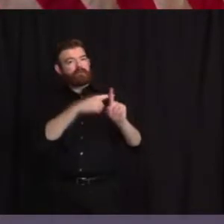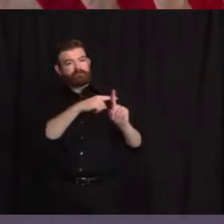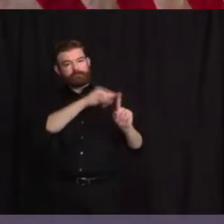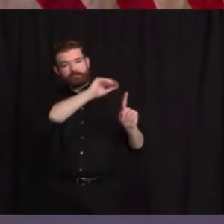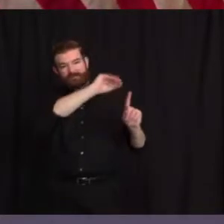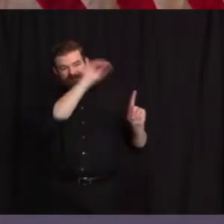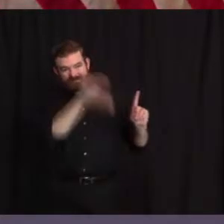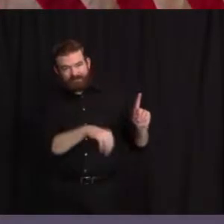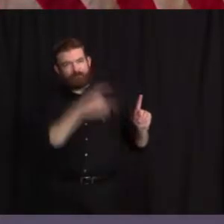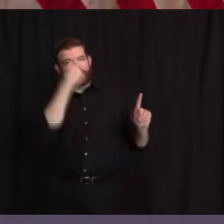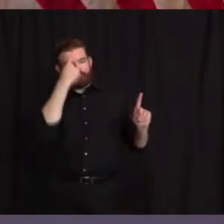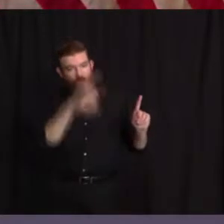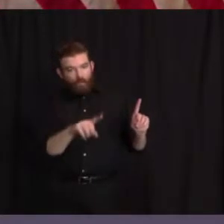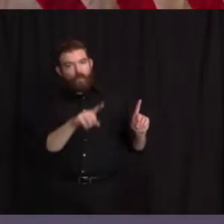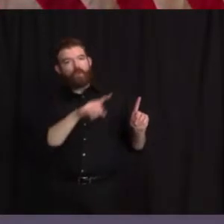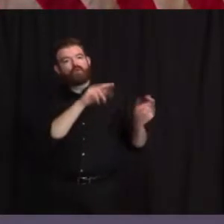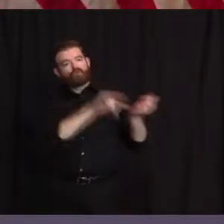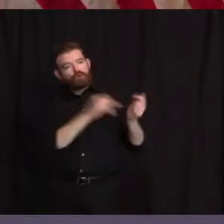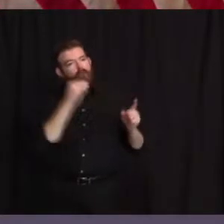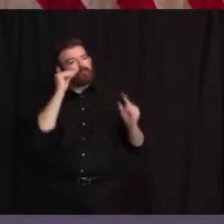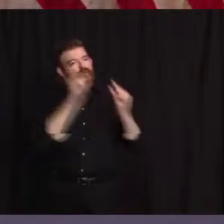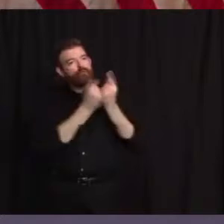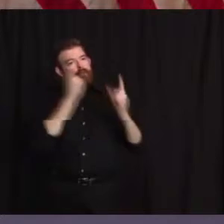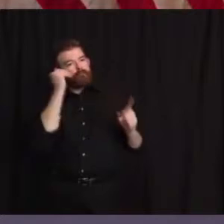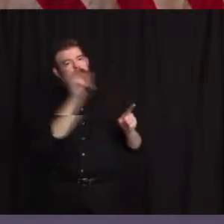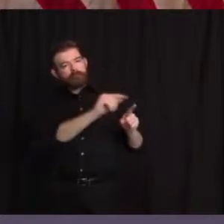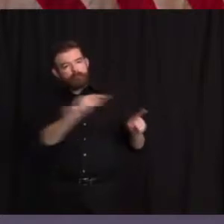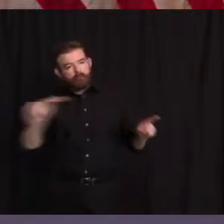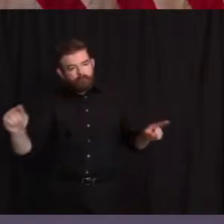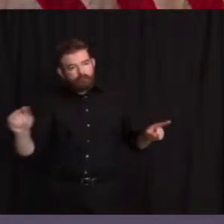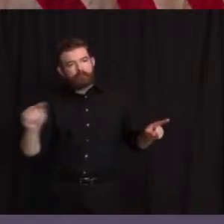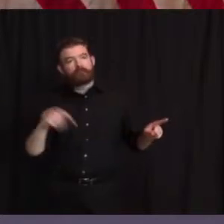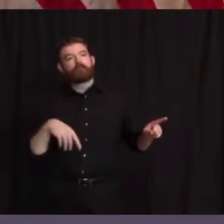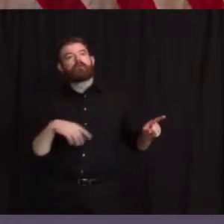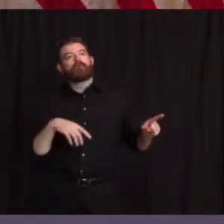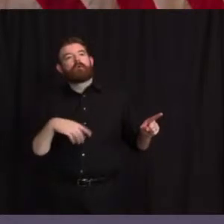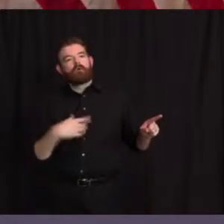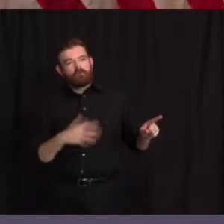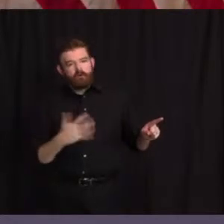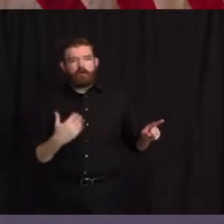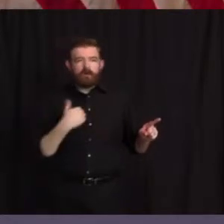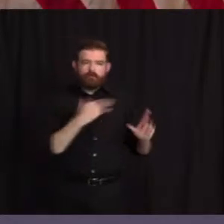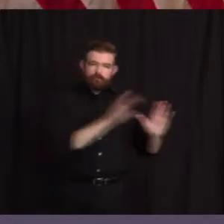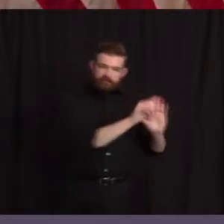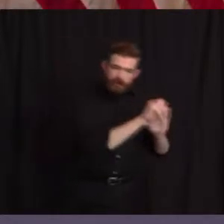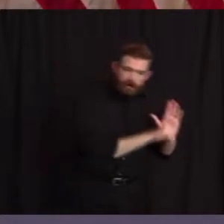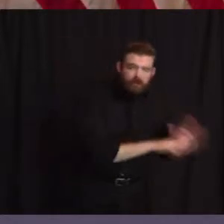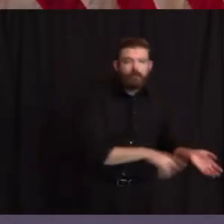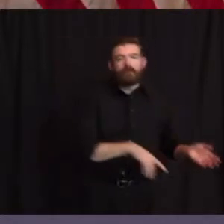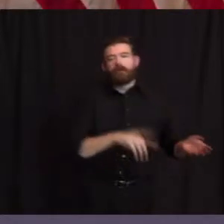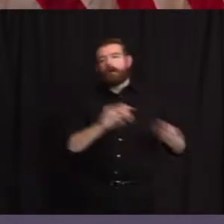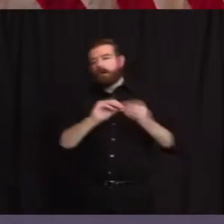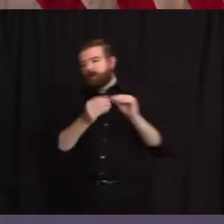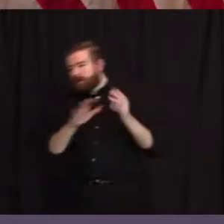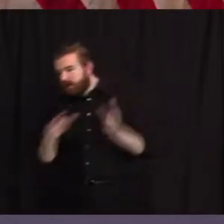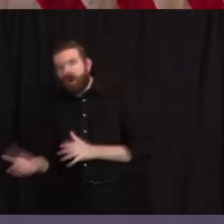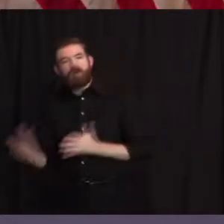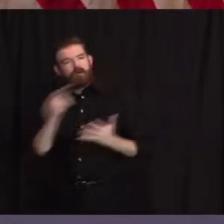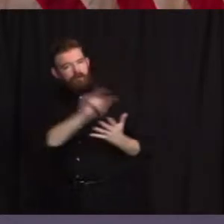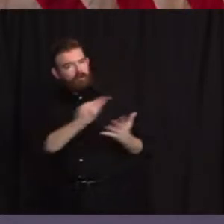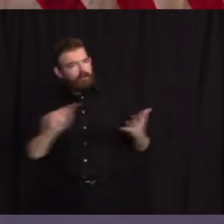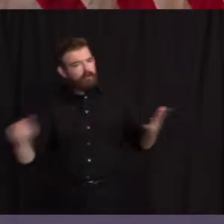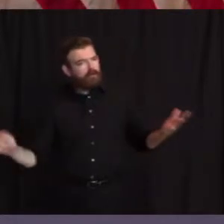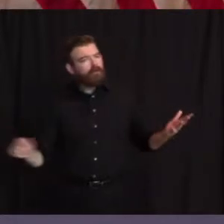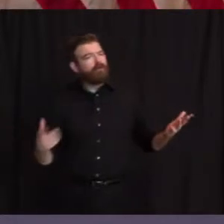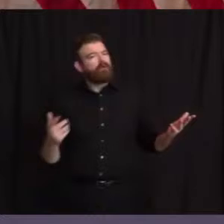long-term care. We have it for the state. We show the number of fatalities. We also showed, again, the other day, the hierarchy of where